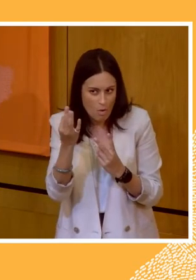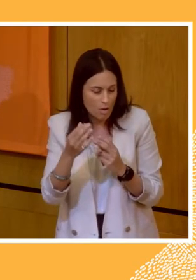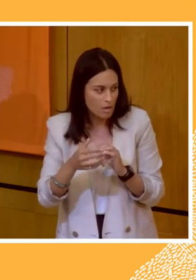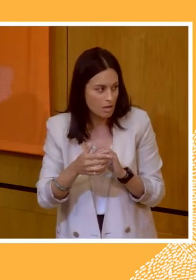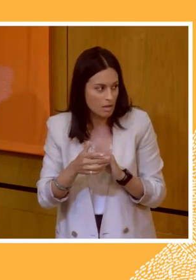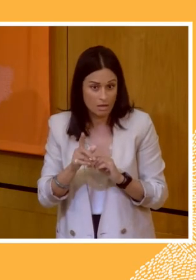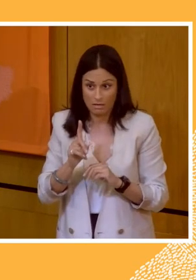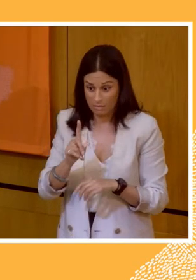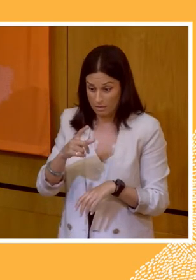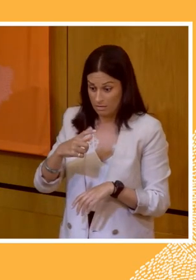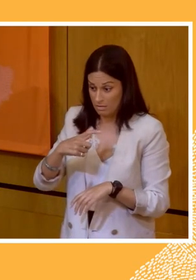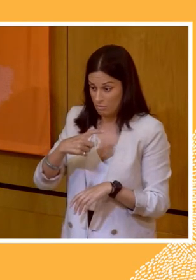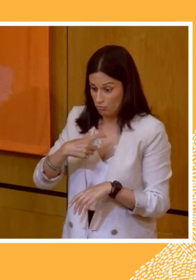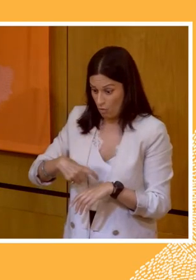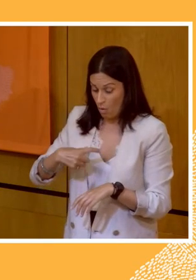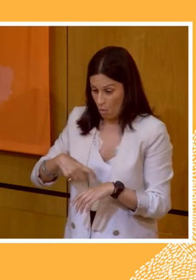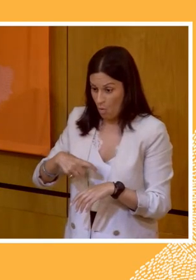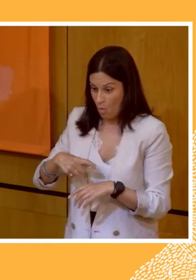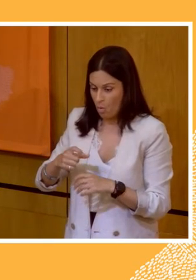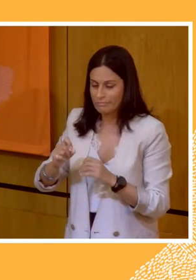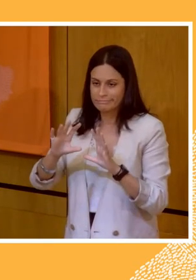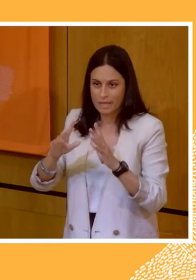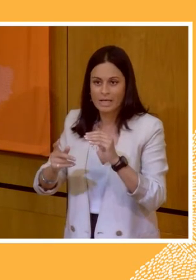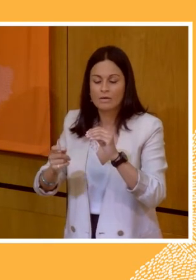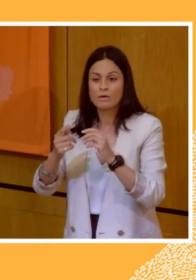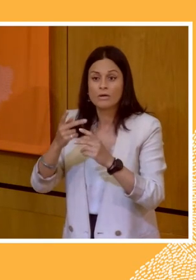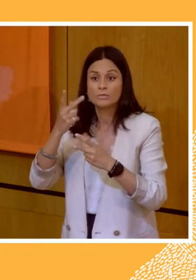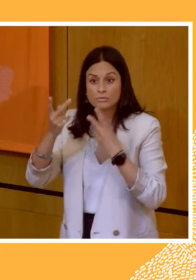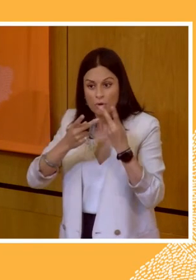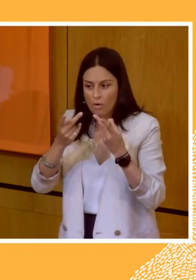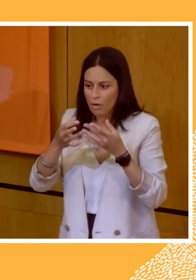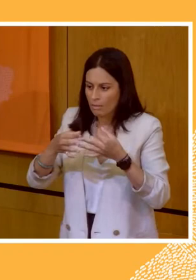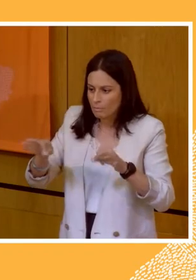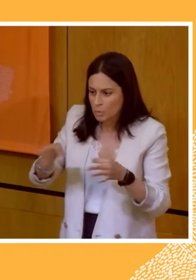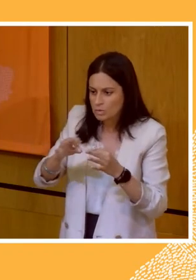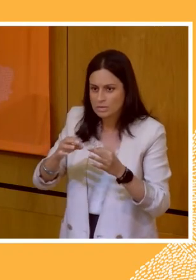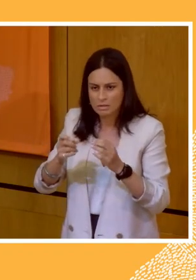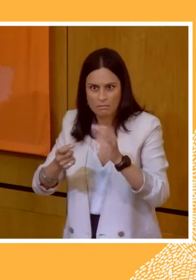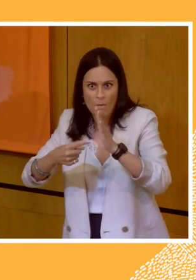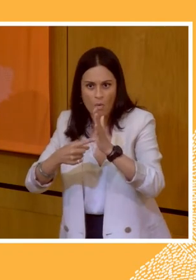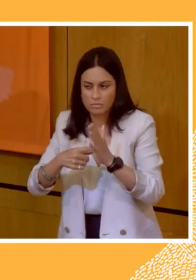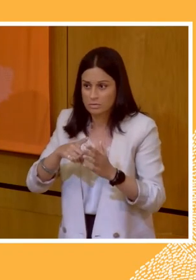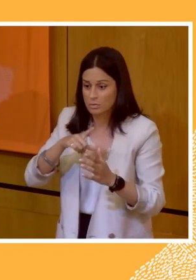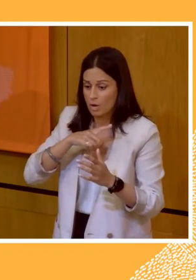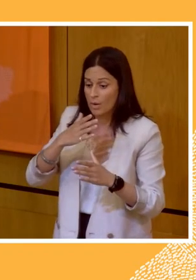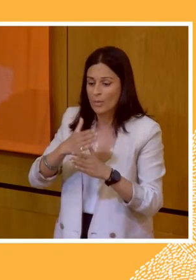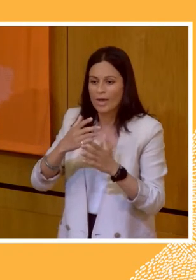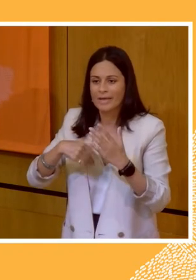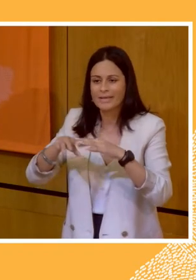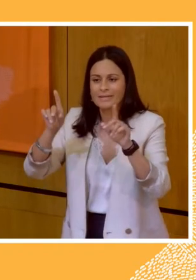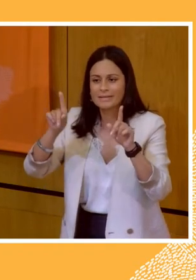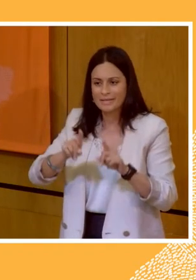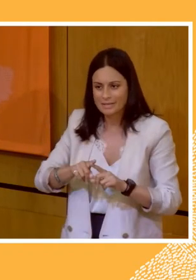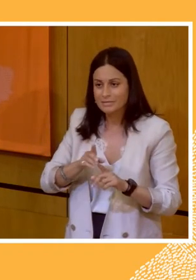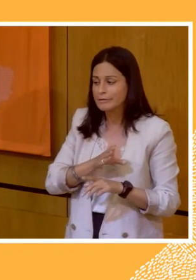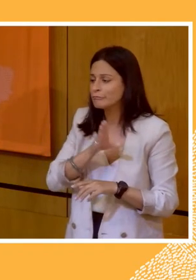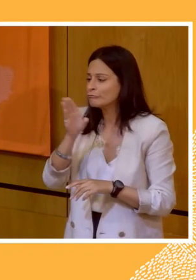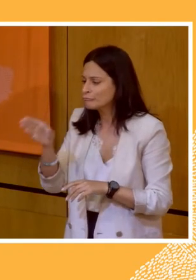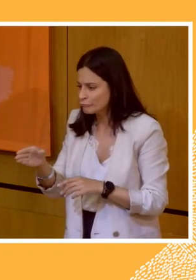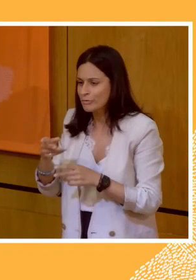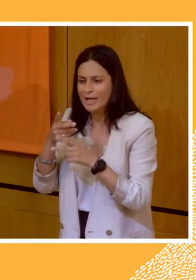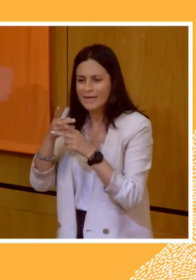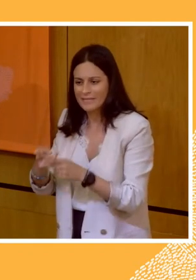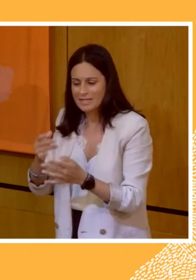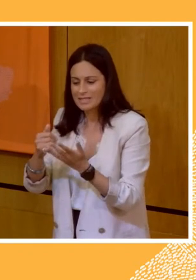the role that sound and music plays. So we work in India, and I'd gone to visit